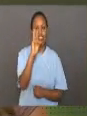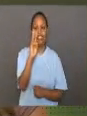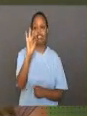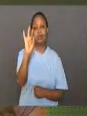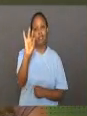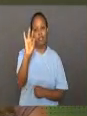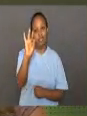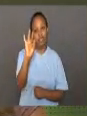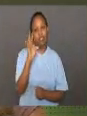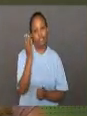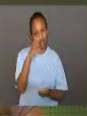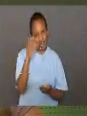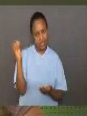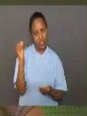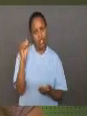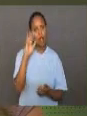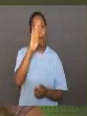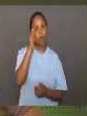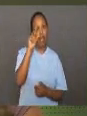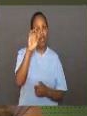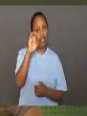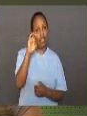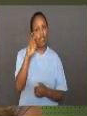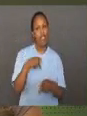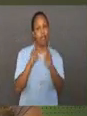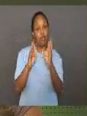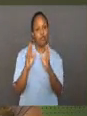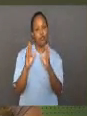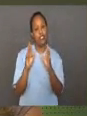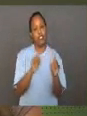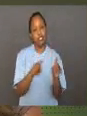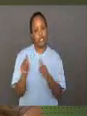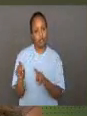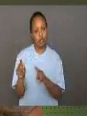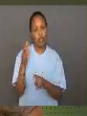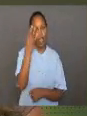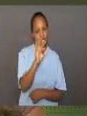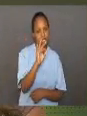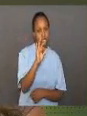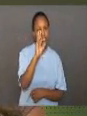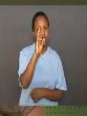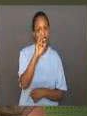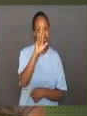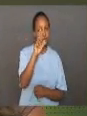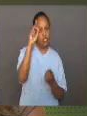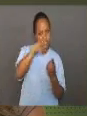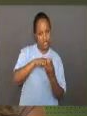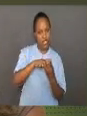in 1968, and the Bale Peasant Struggle, which took place